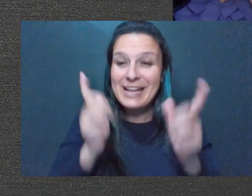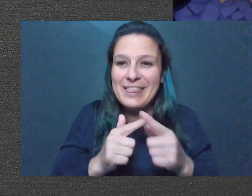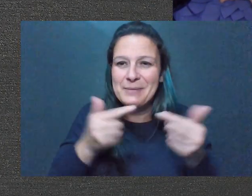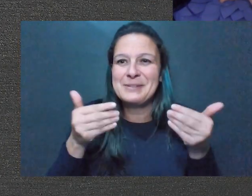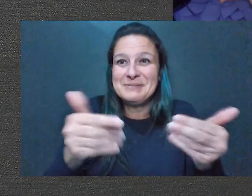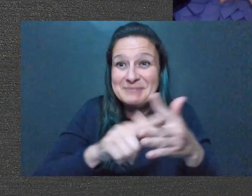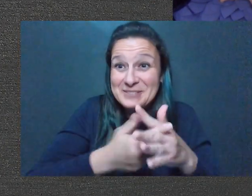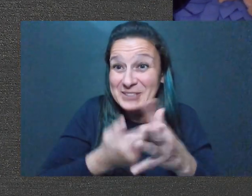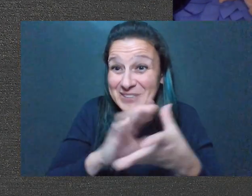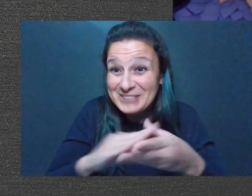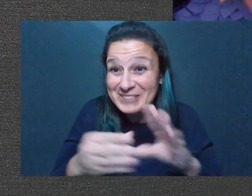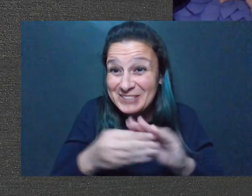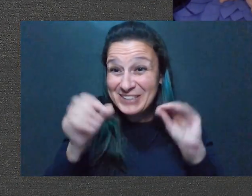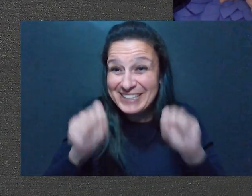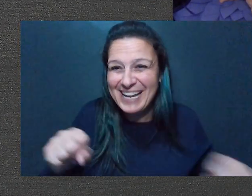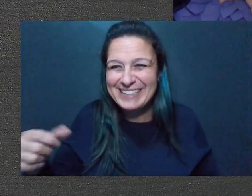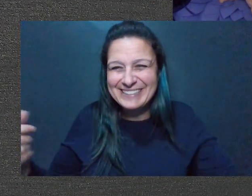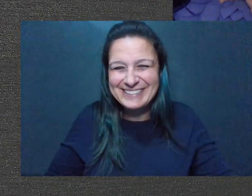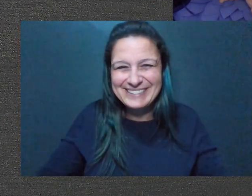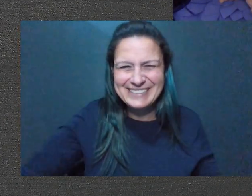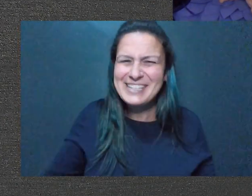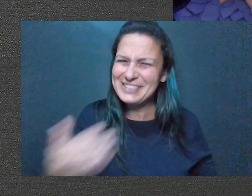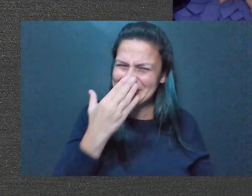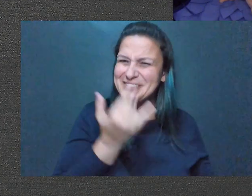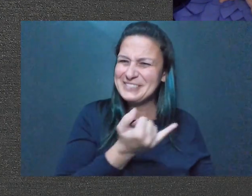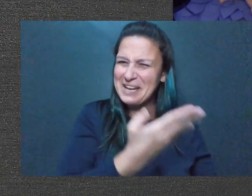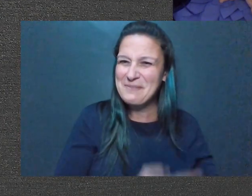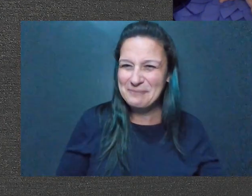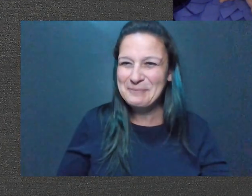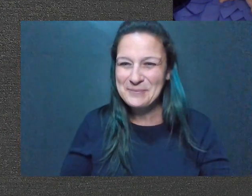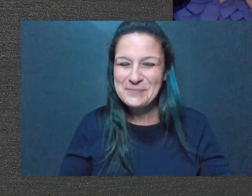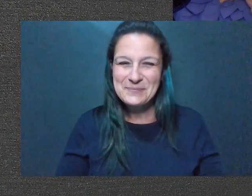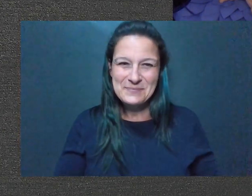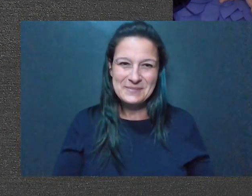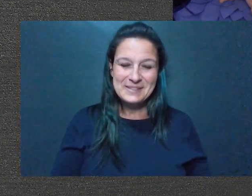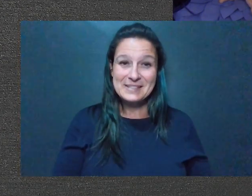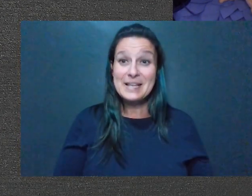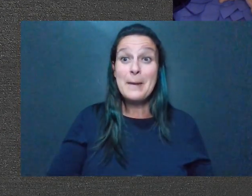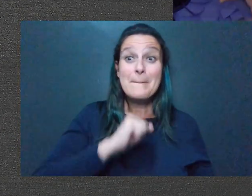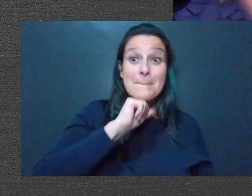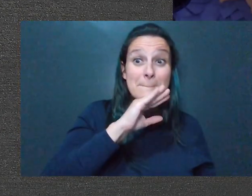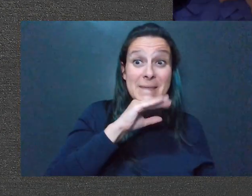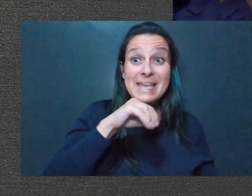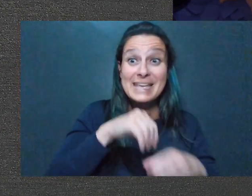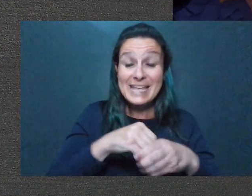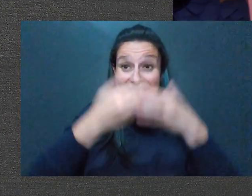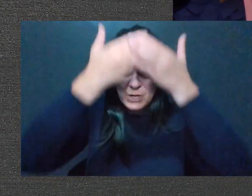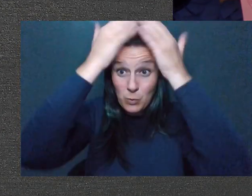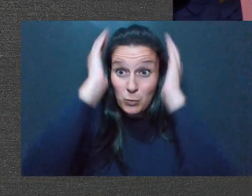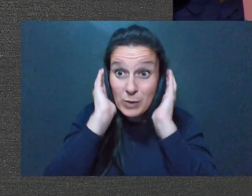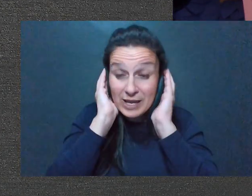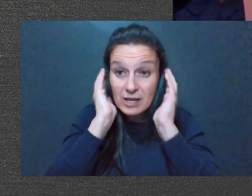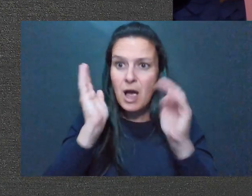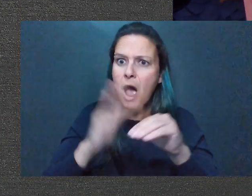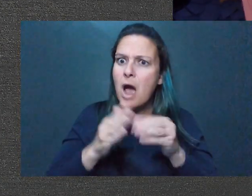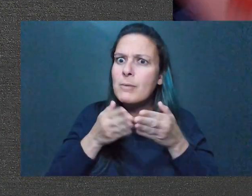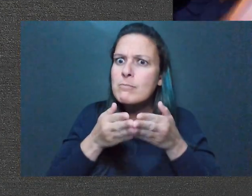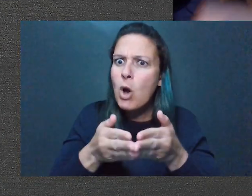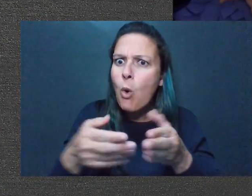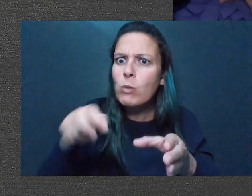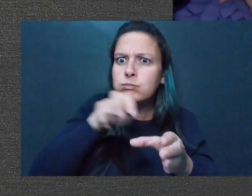real, right? Oh, good job. A pig in a wig on a boat.